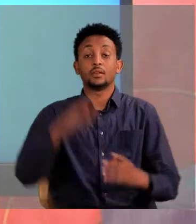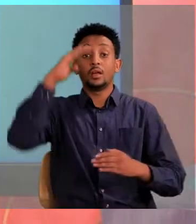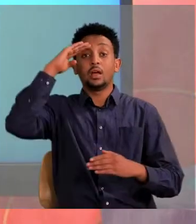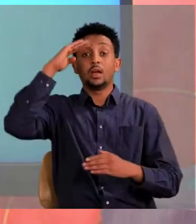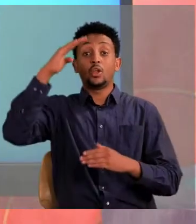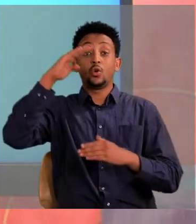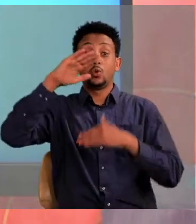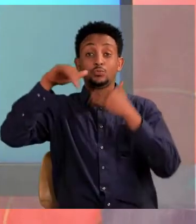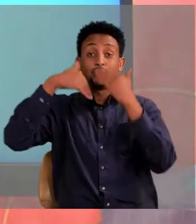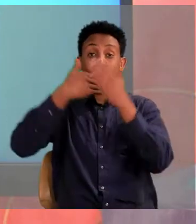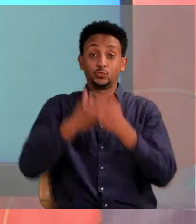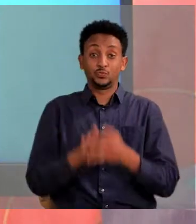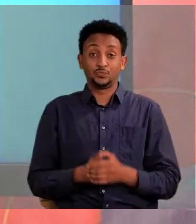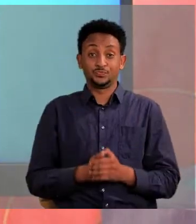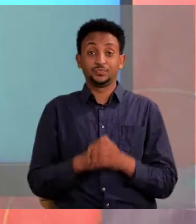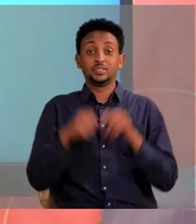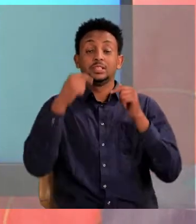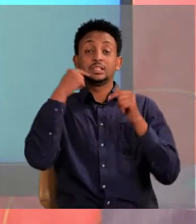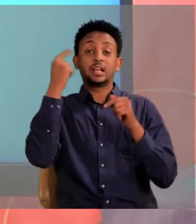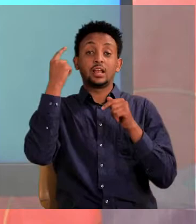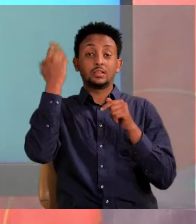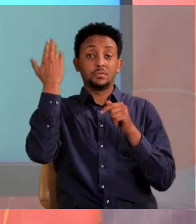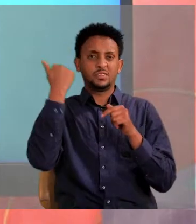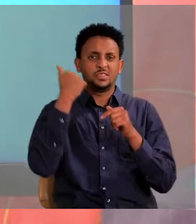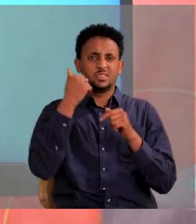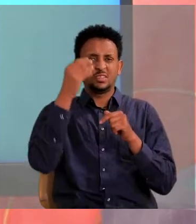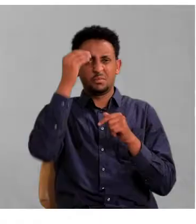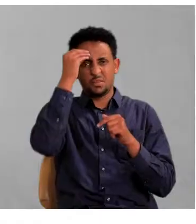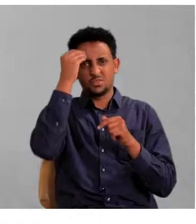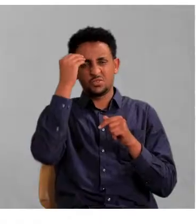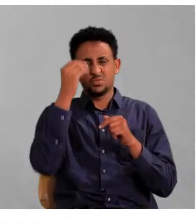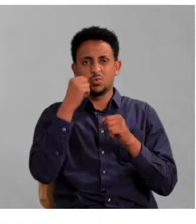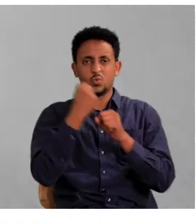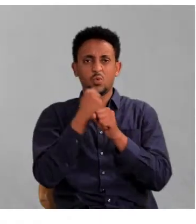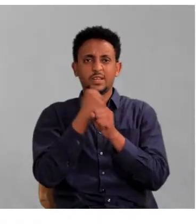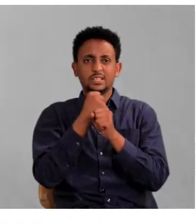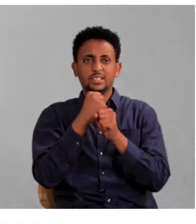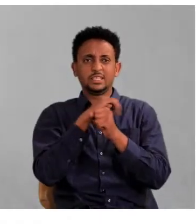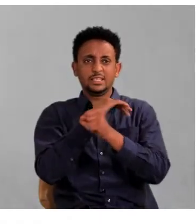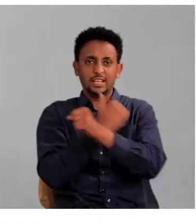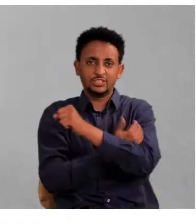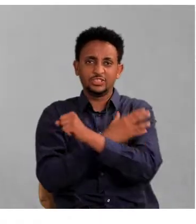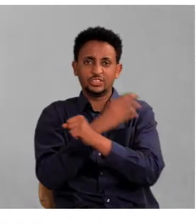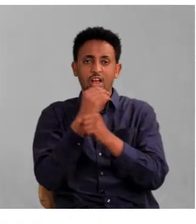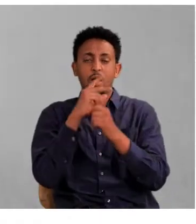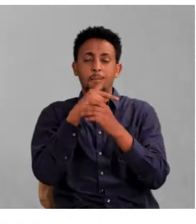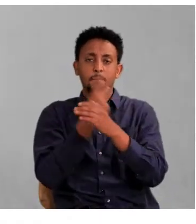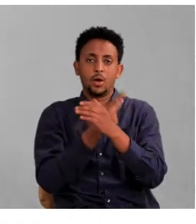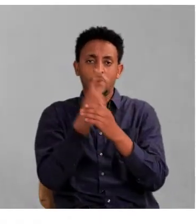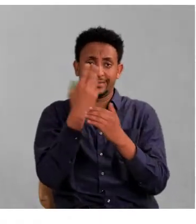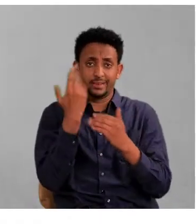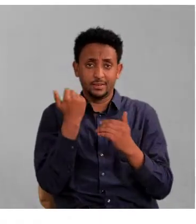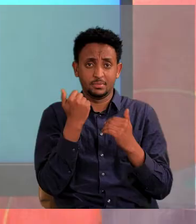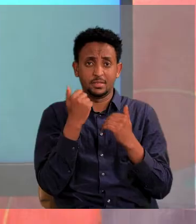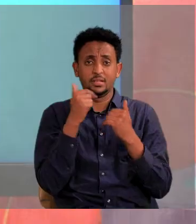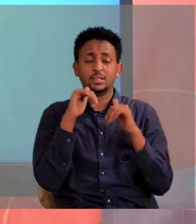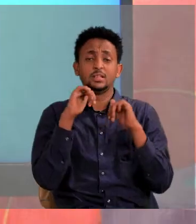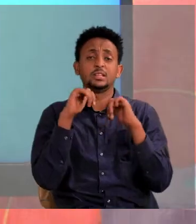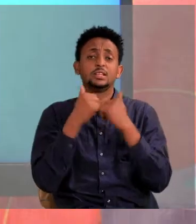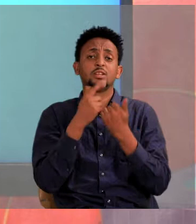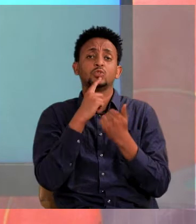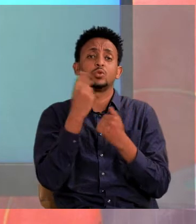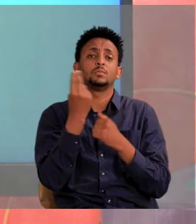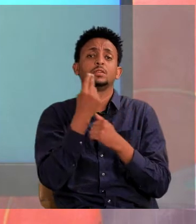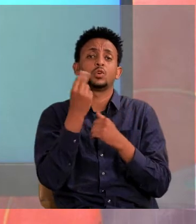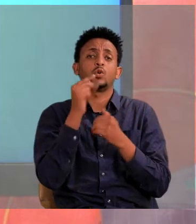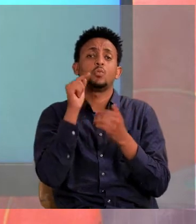Hello everyone. Previously on our discussion about work, energy and power, we have tried to see about how to using